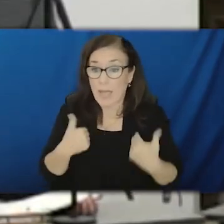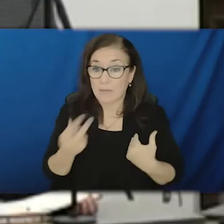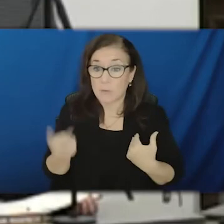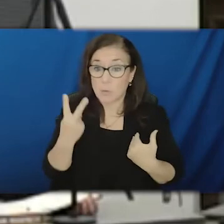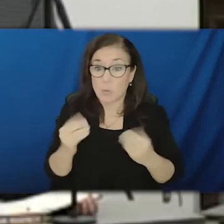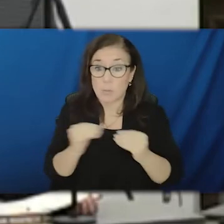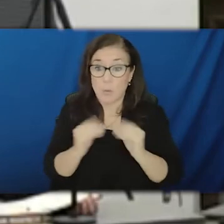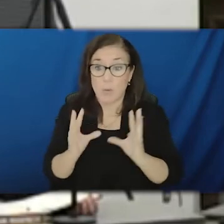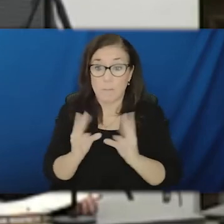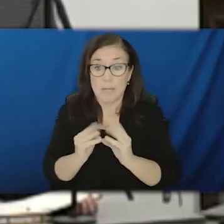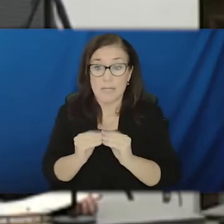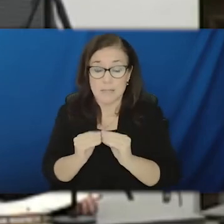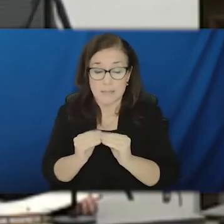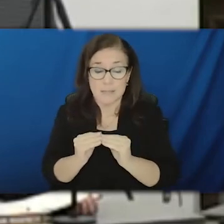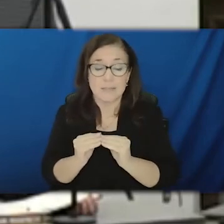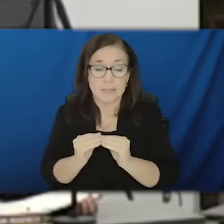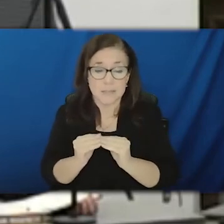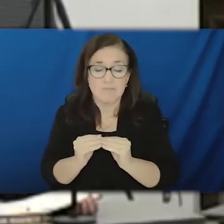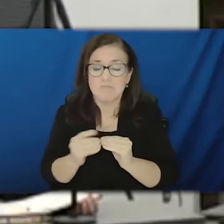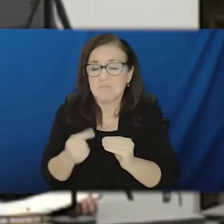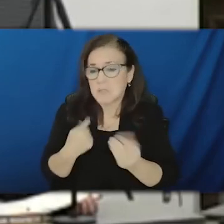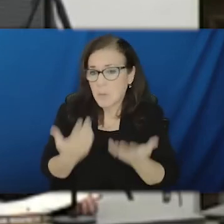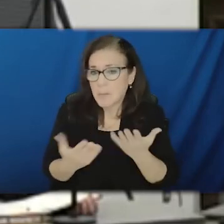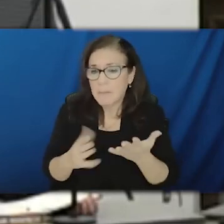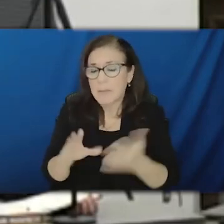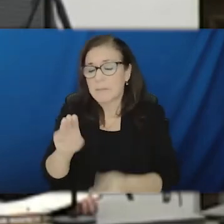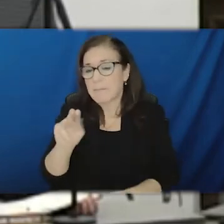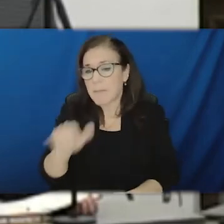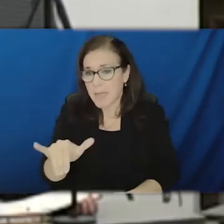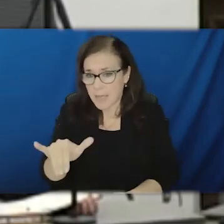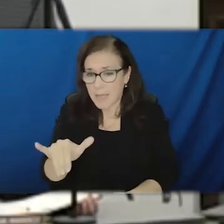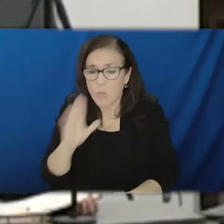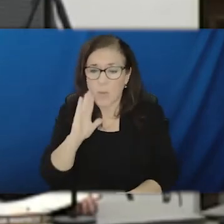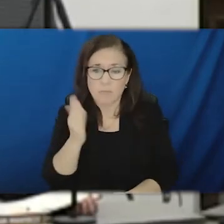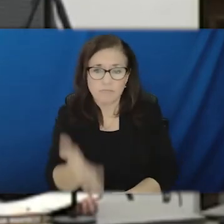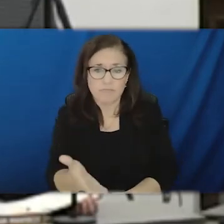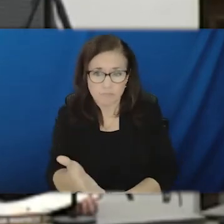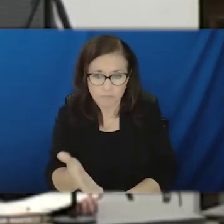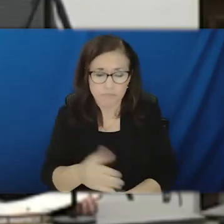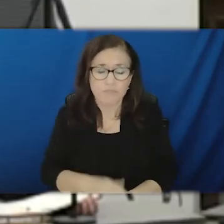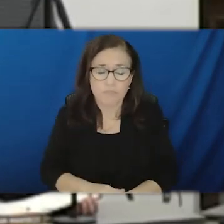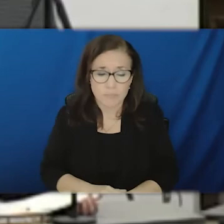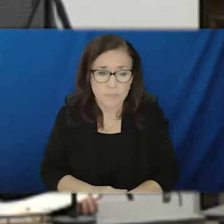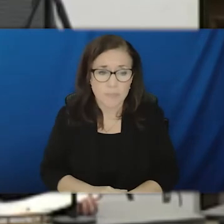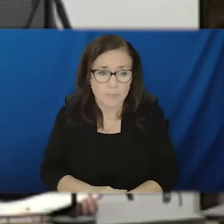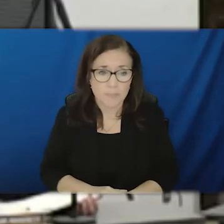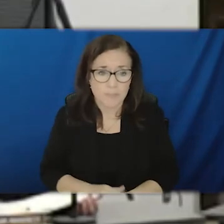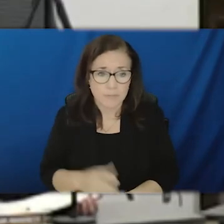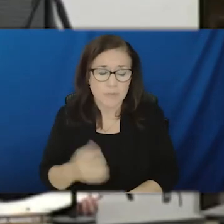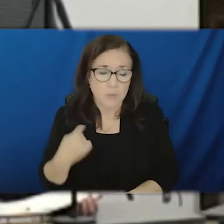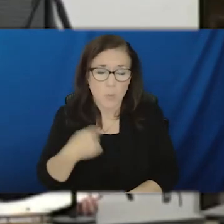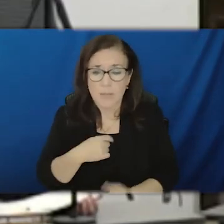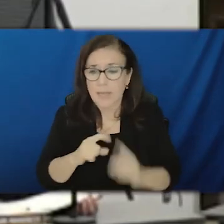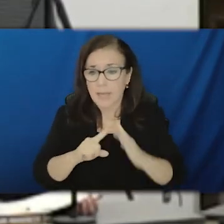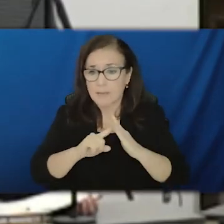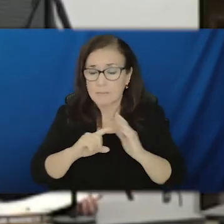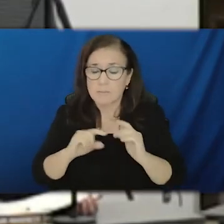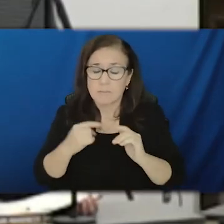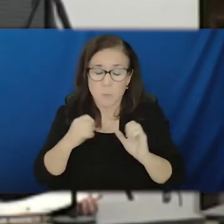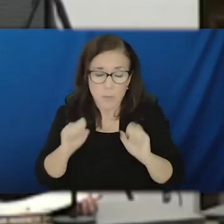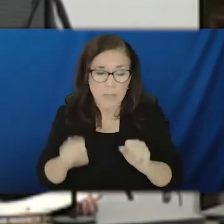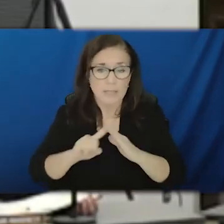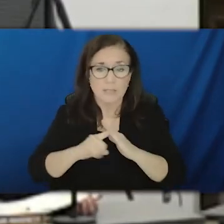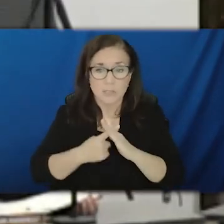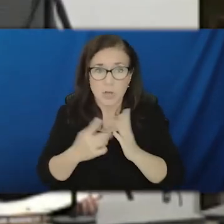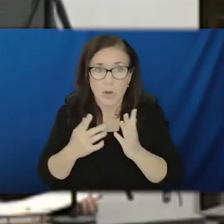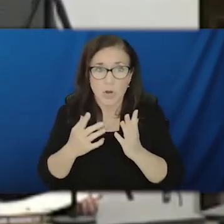we're planning to bring that in May so that we can implement beginning in the new school